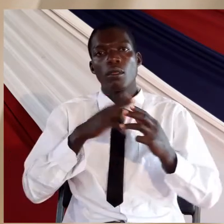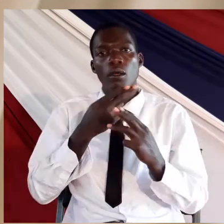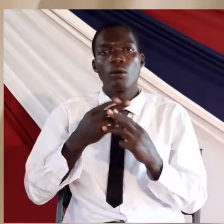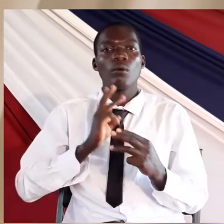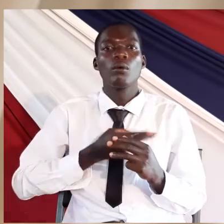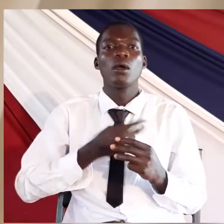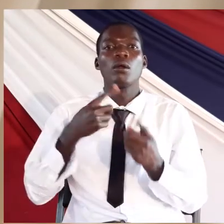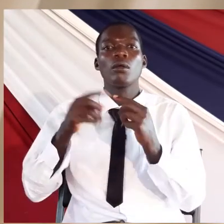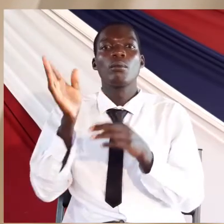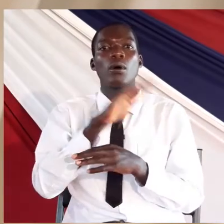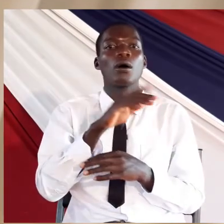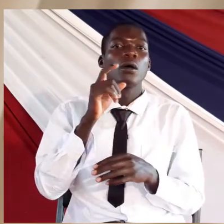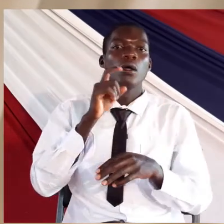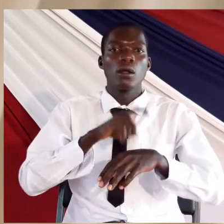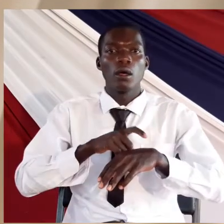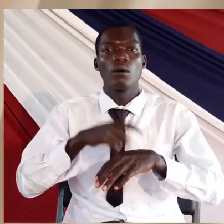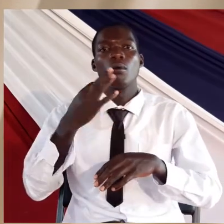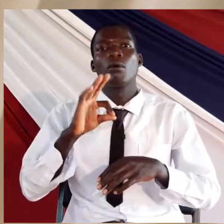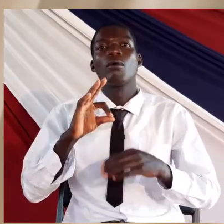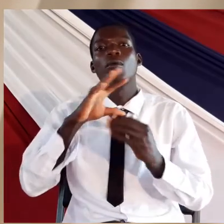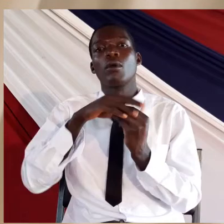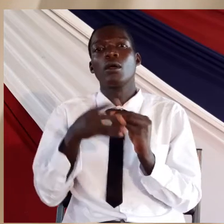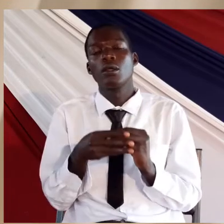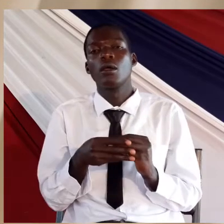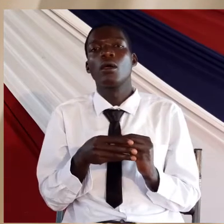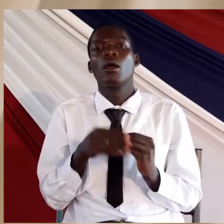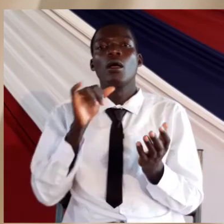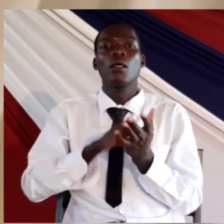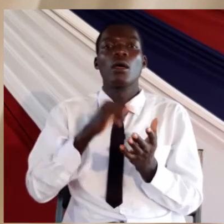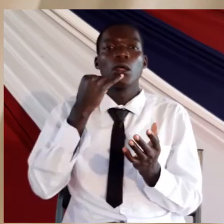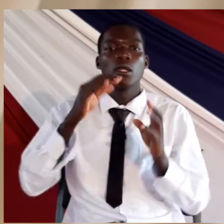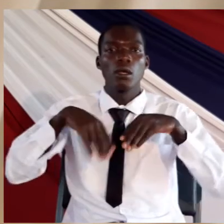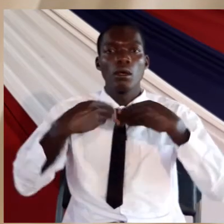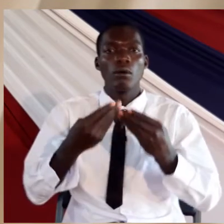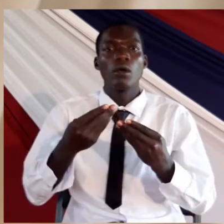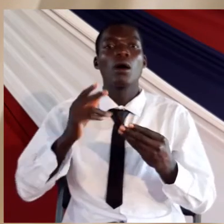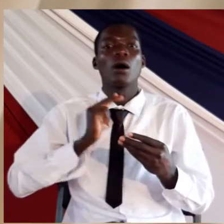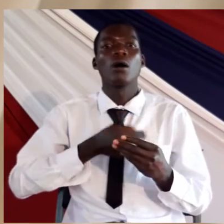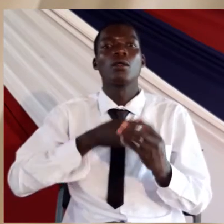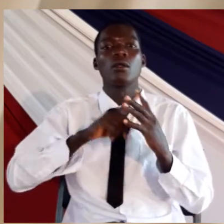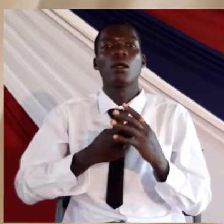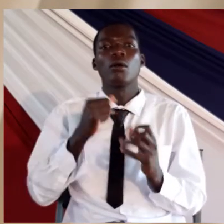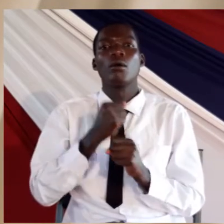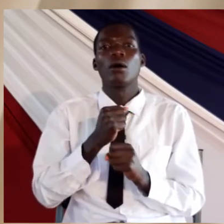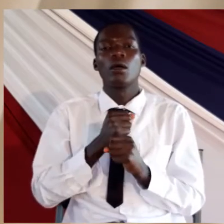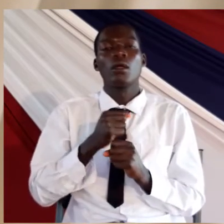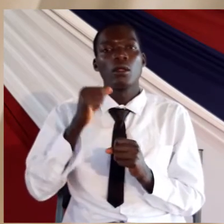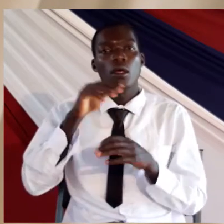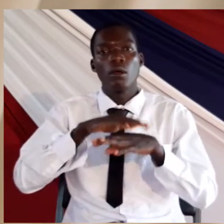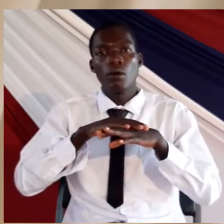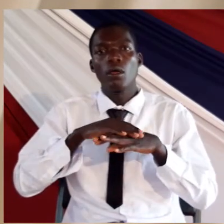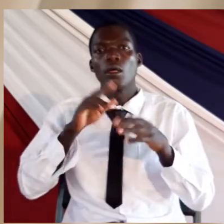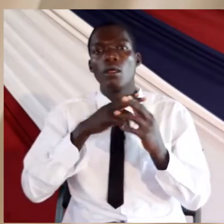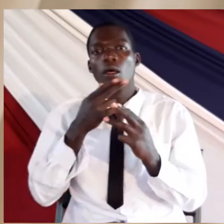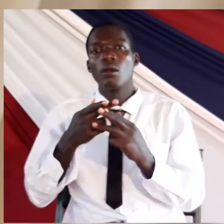trace back to the time he was created. That would give us the starting point. Mm-hmm.